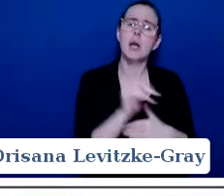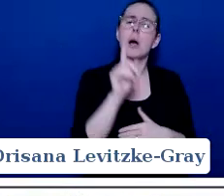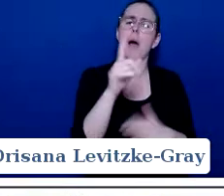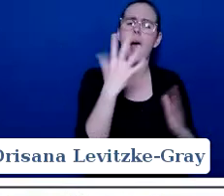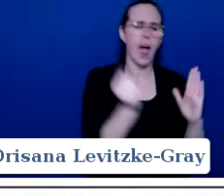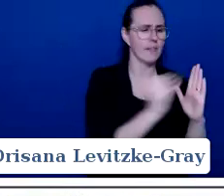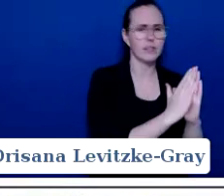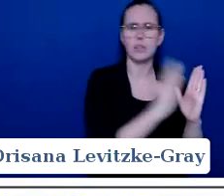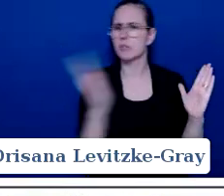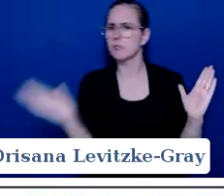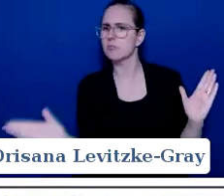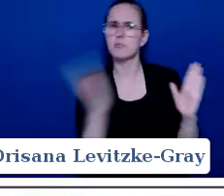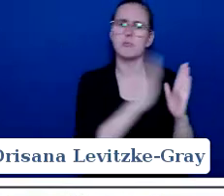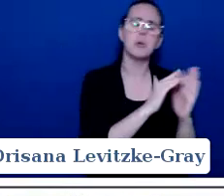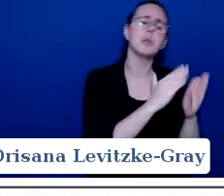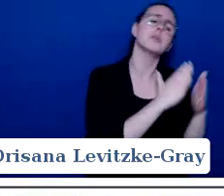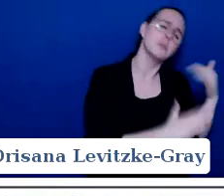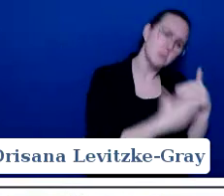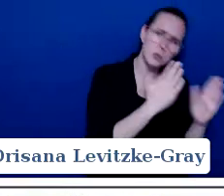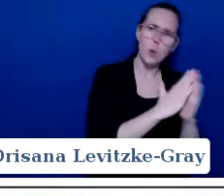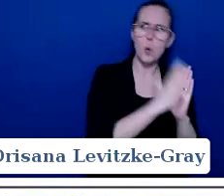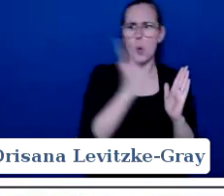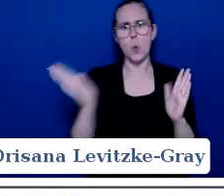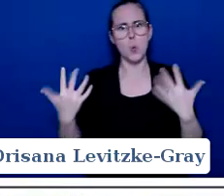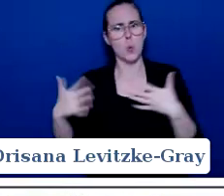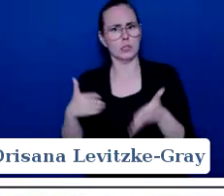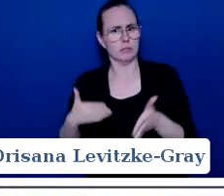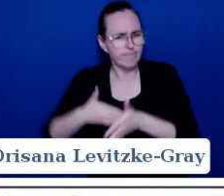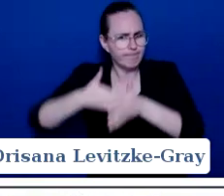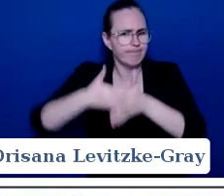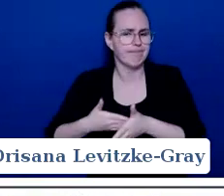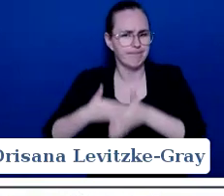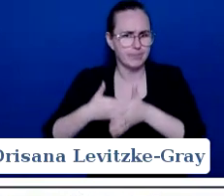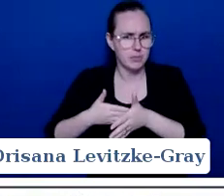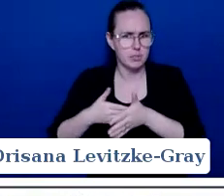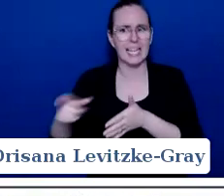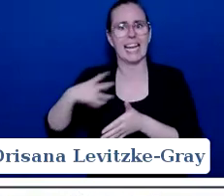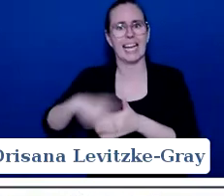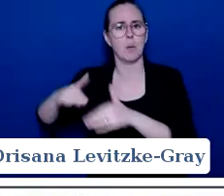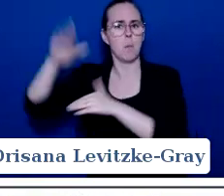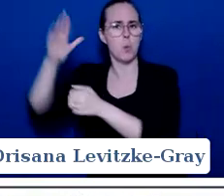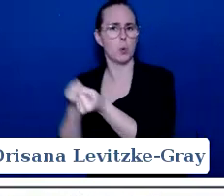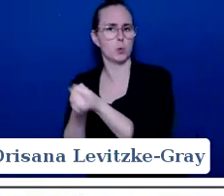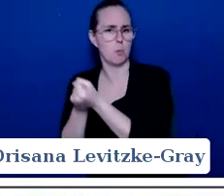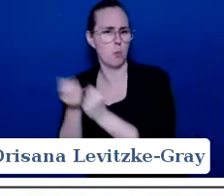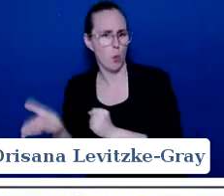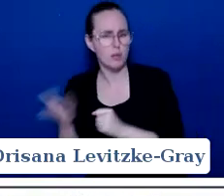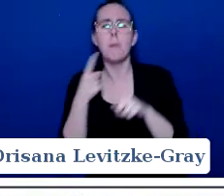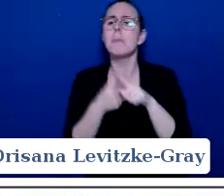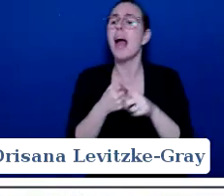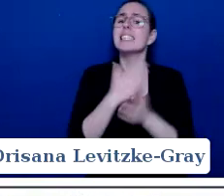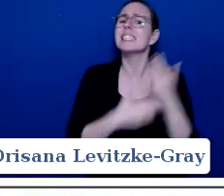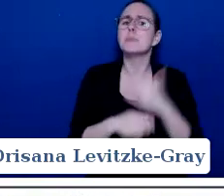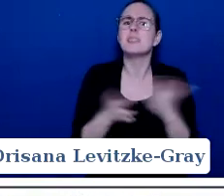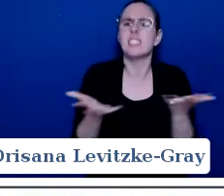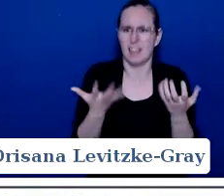disability categories. We have comprehensive need assessment. So we have doctors and non-doctors conducting